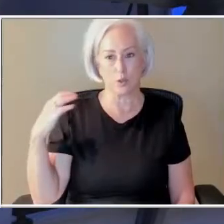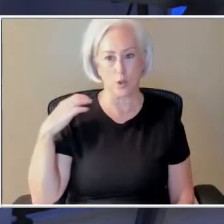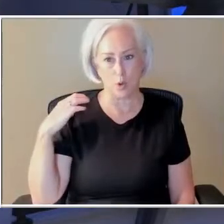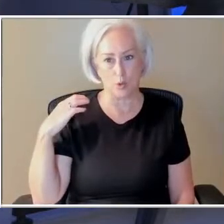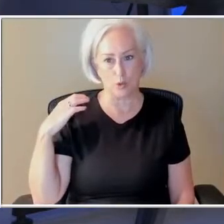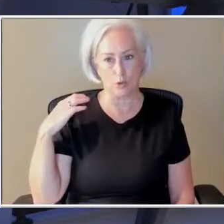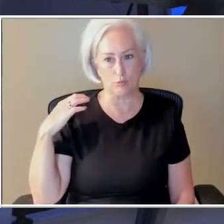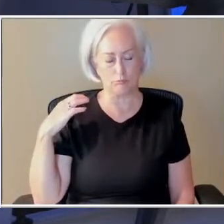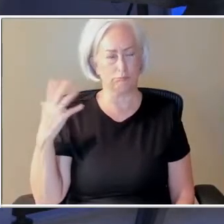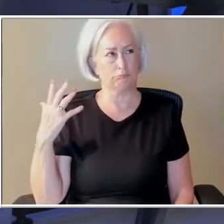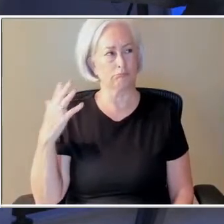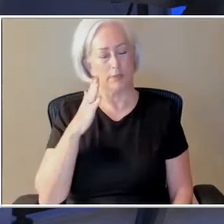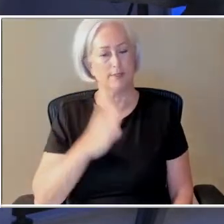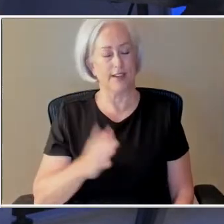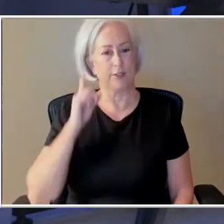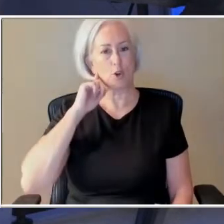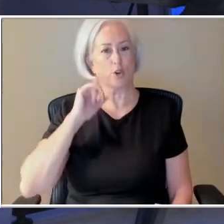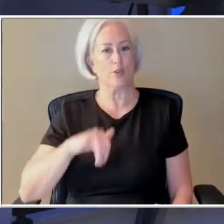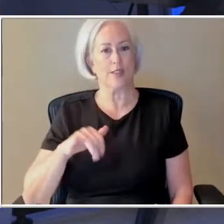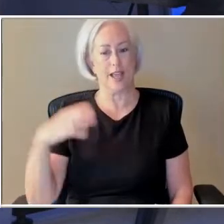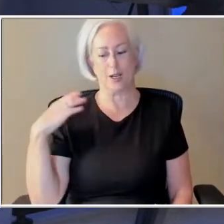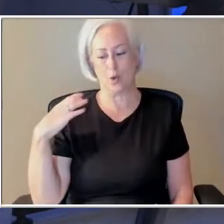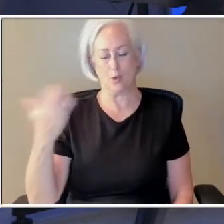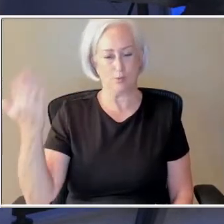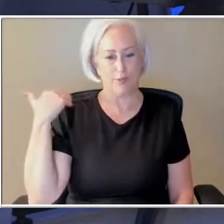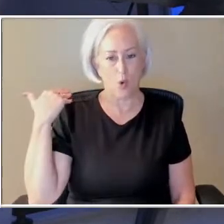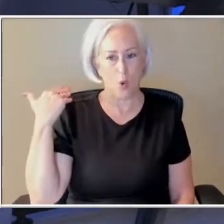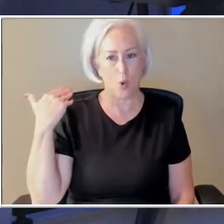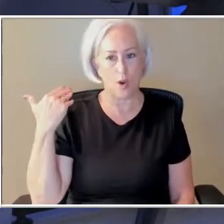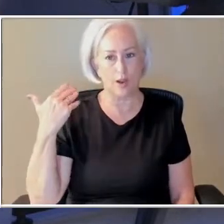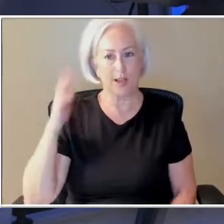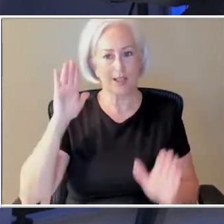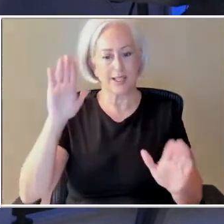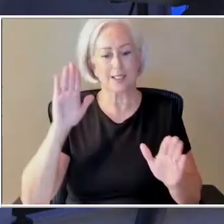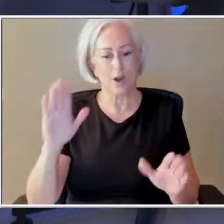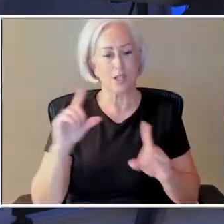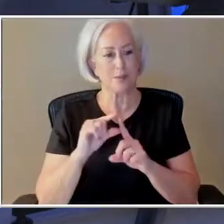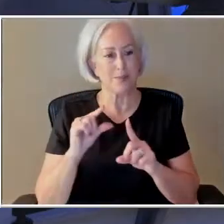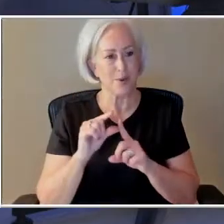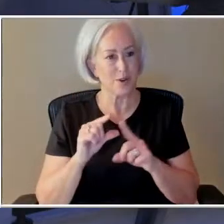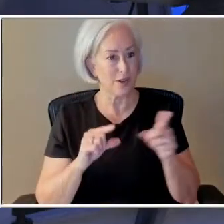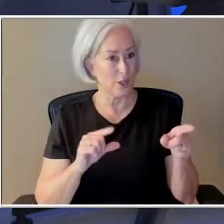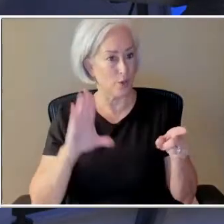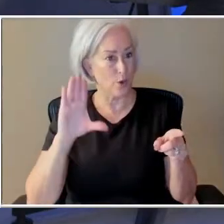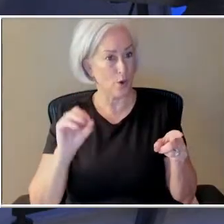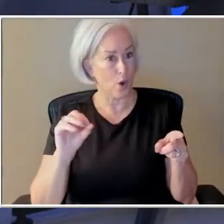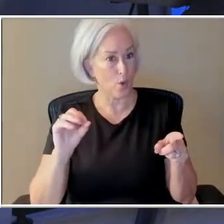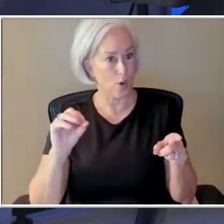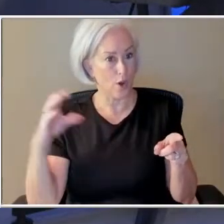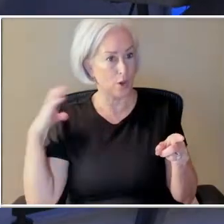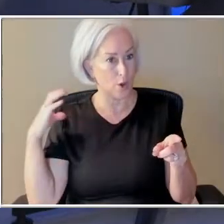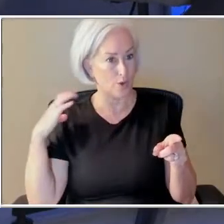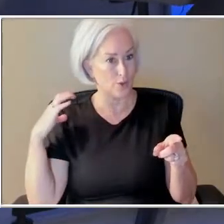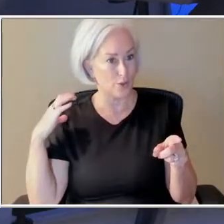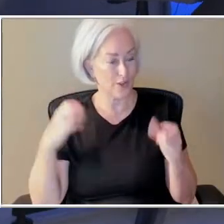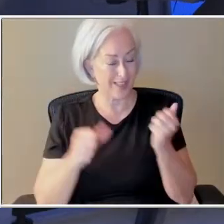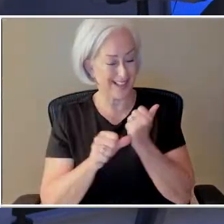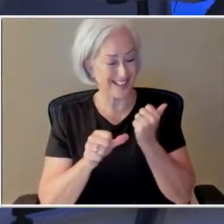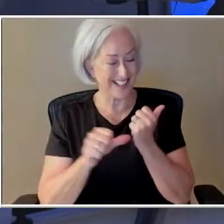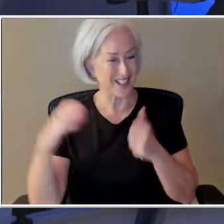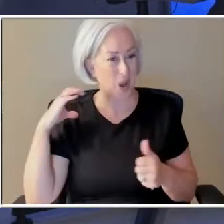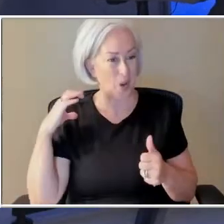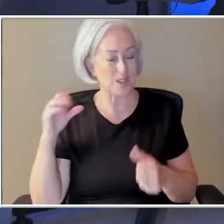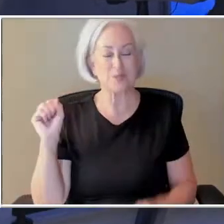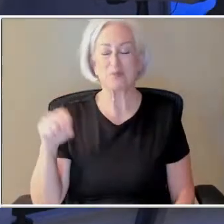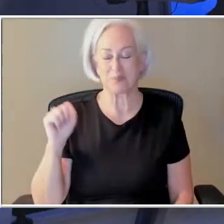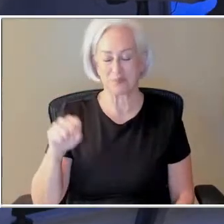I haven't heard of that kind of a coach before. It's an awesome term. And are you the co-coach? Yeah, yes, the assistant coach? The assistant coach. You help